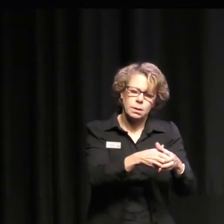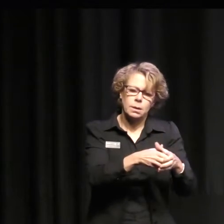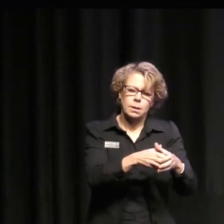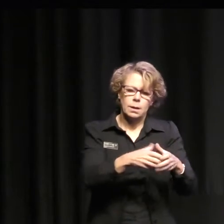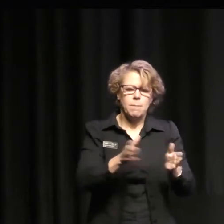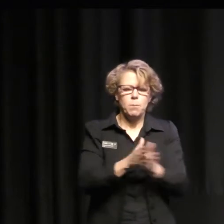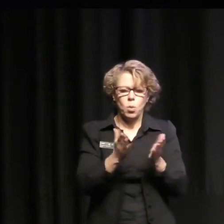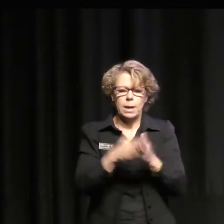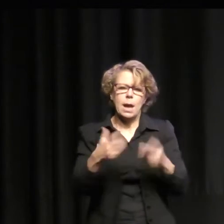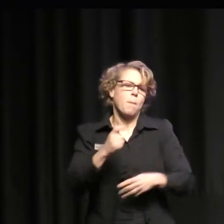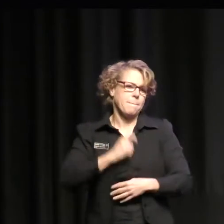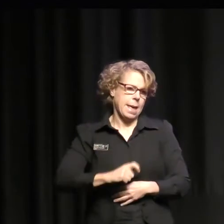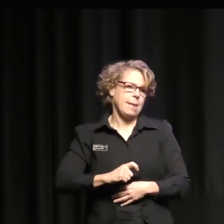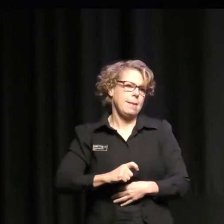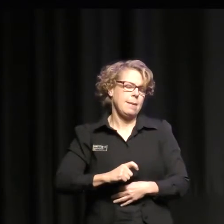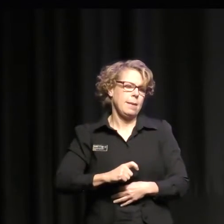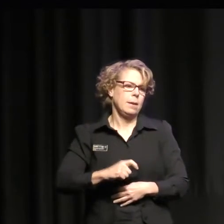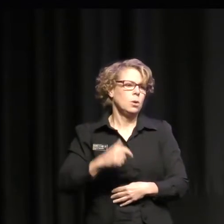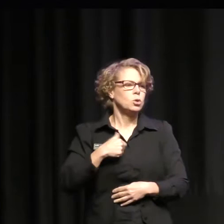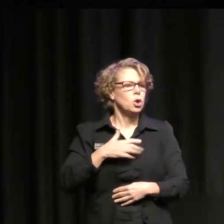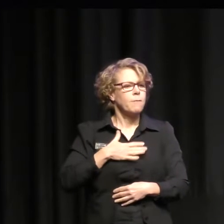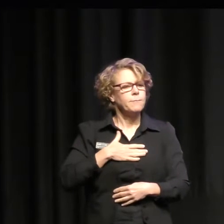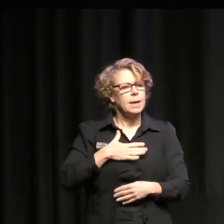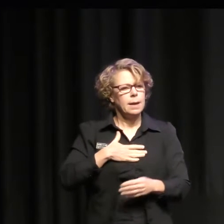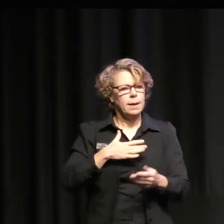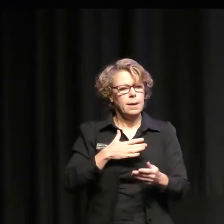them and they want to tell me their story.